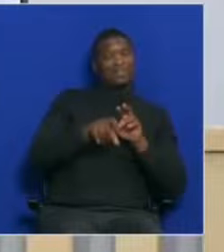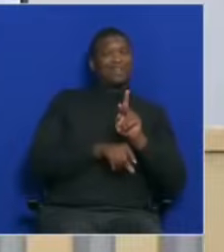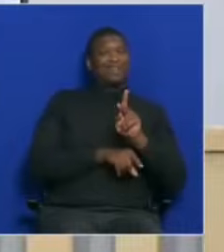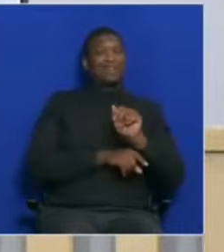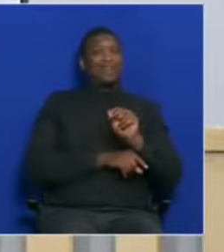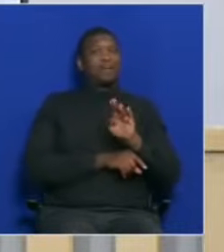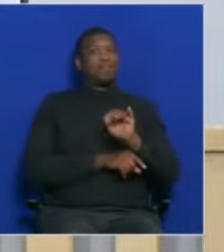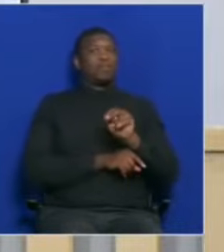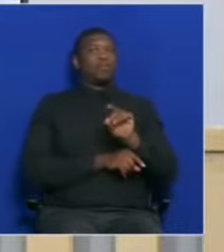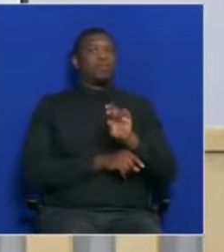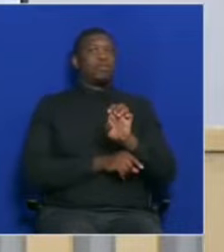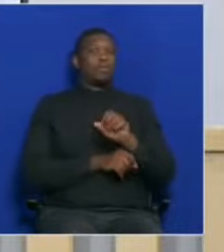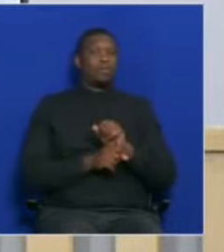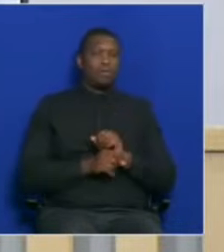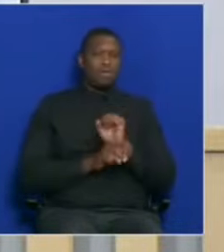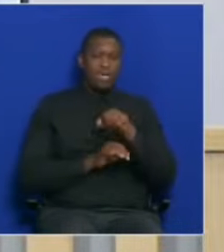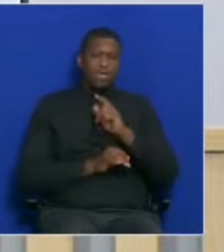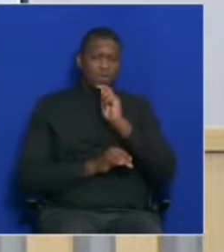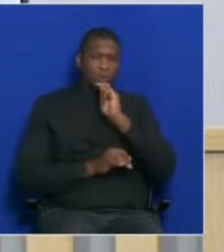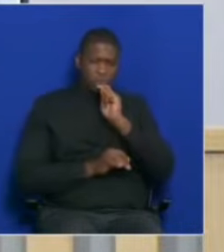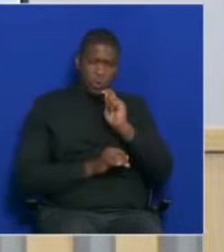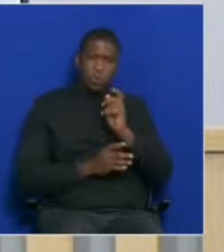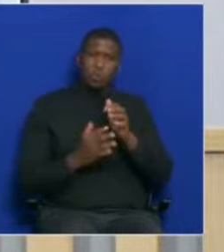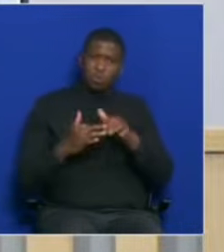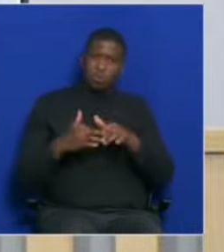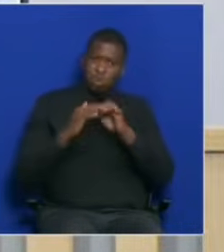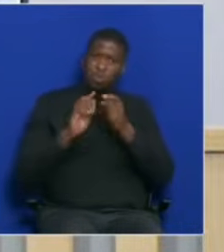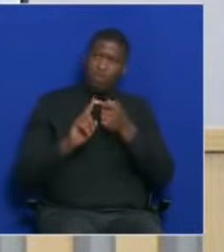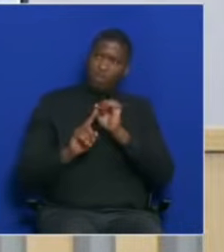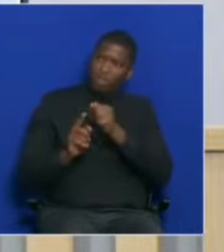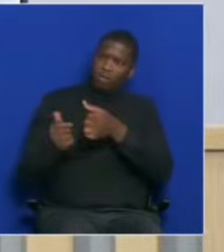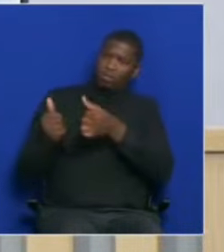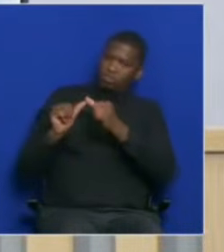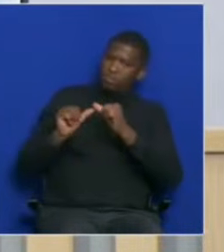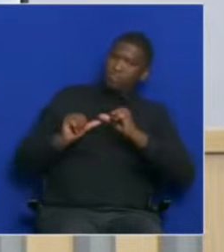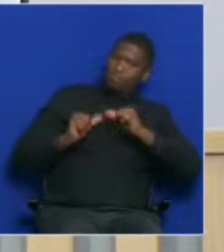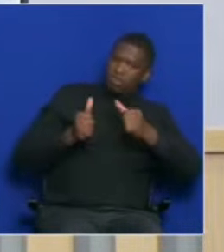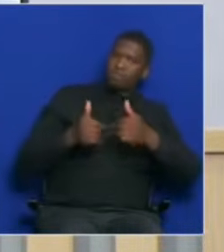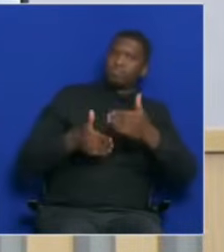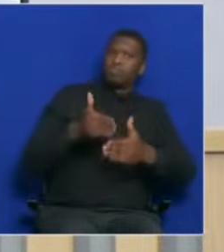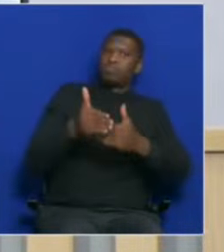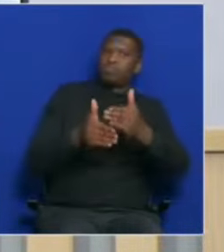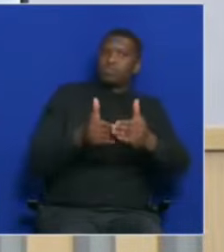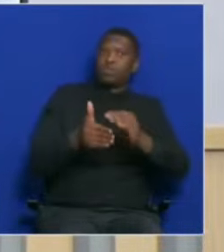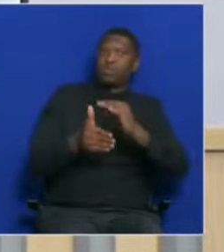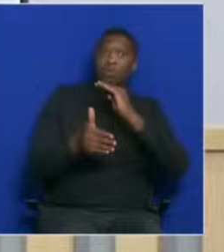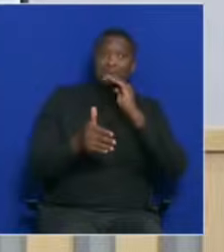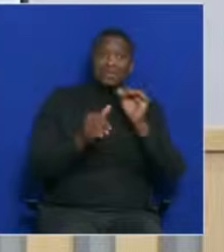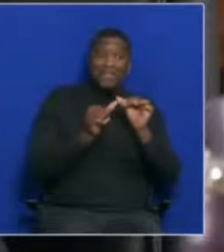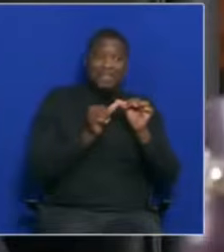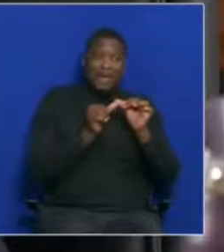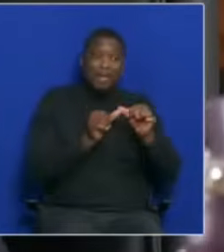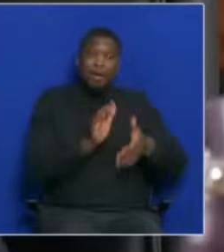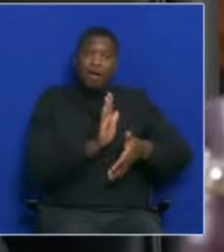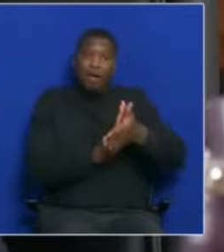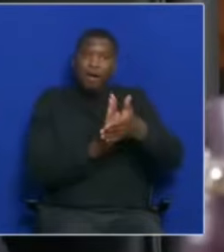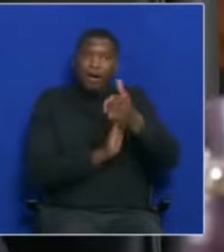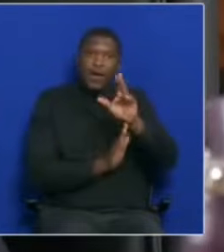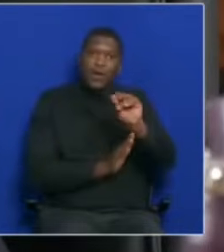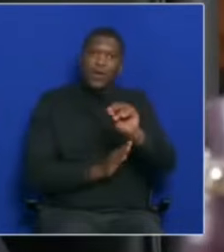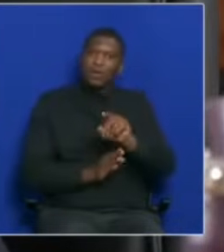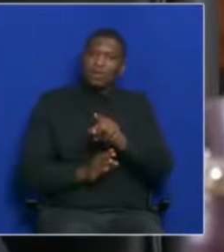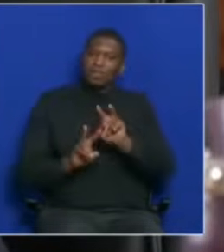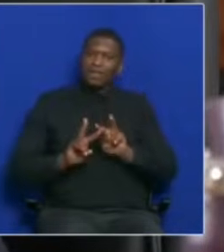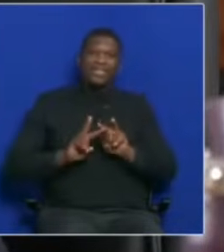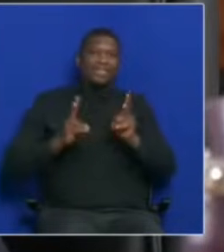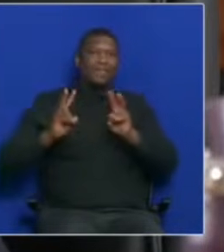Yes, it's true. It flowed from Yes, from so you're that. not furthering that investigation. This is a completely different investigation that stems